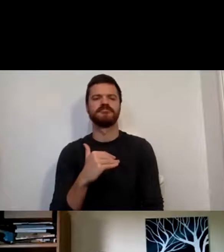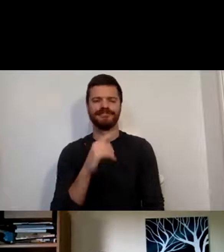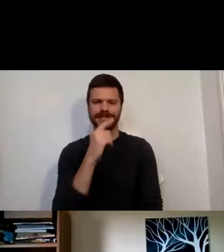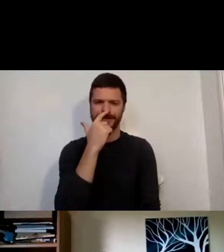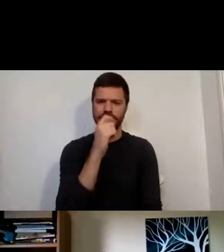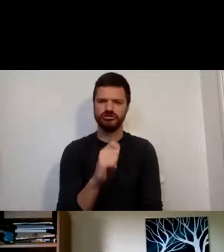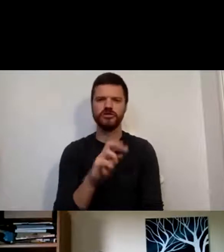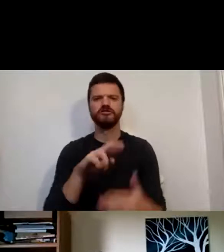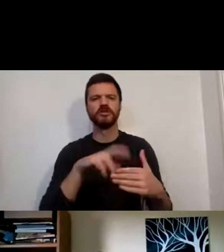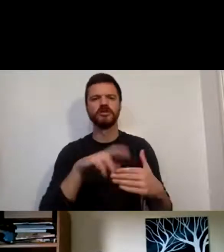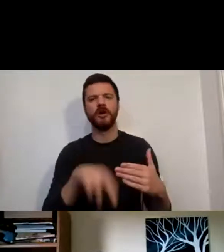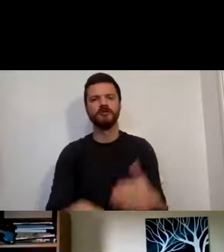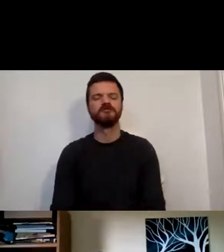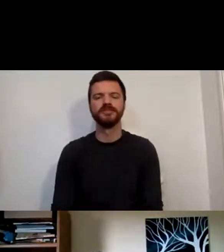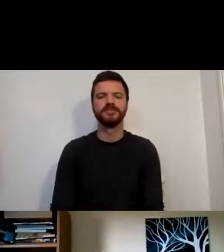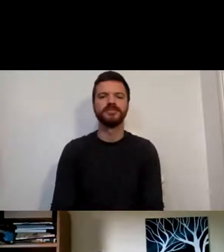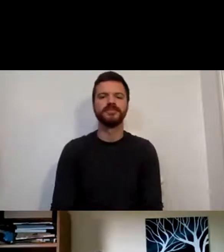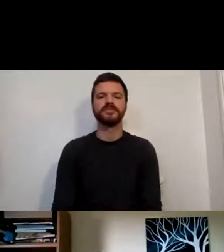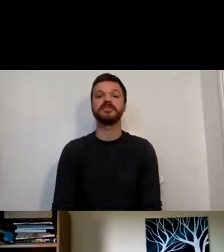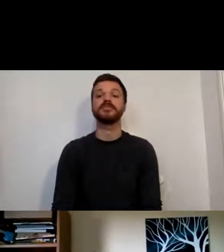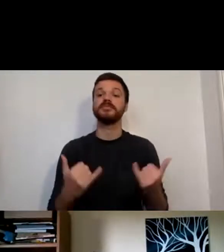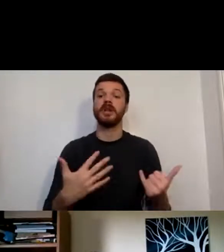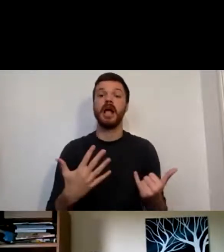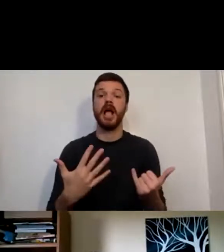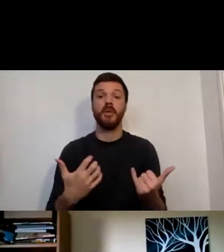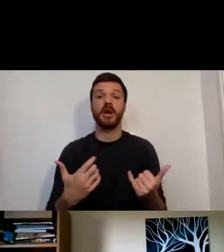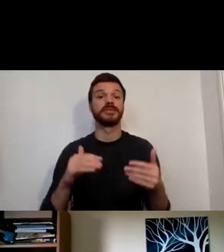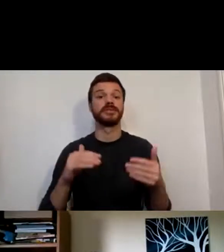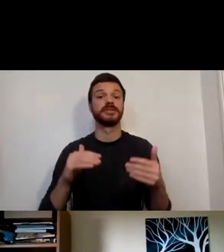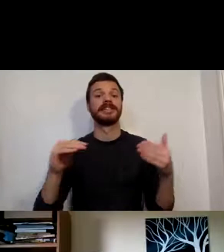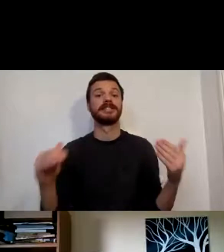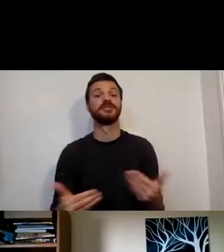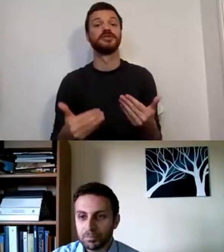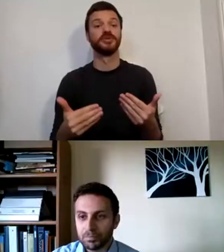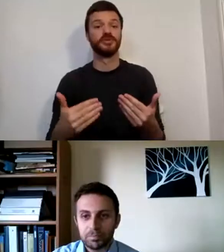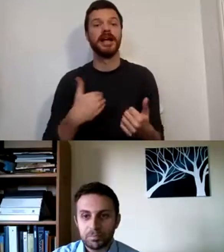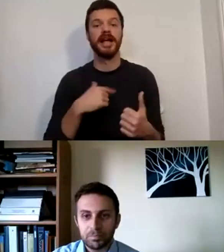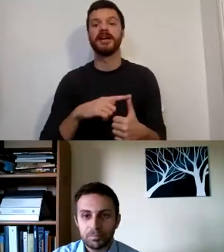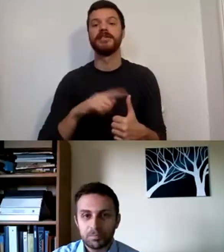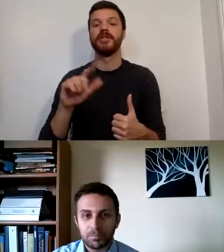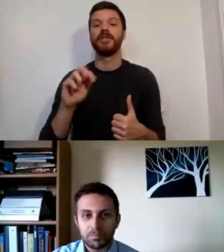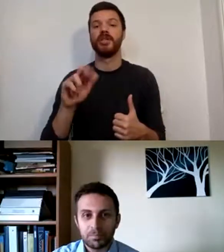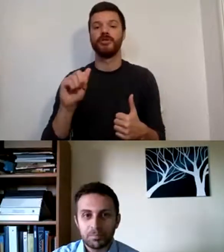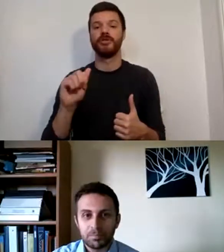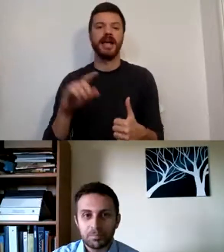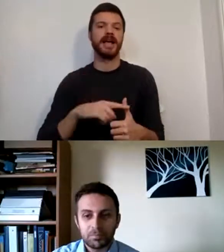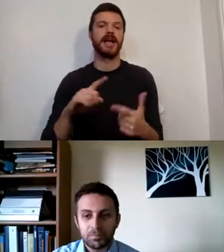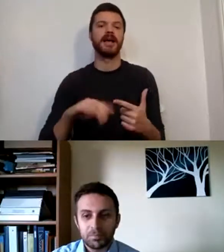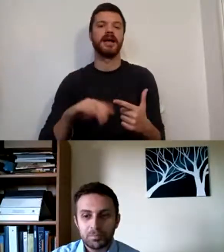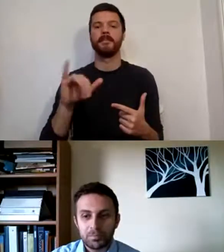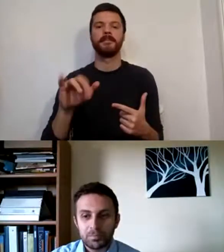that. I'd like to now introduce our discussants. Will be Laura and